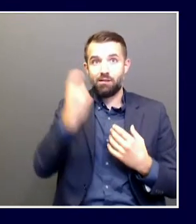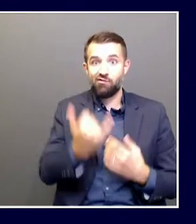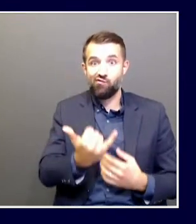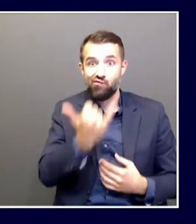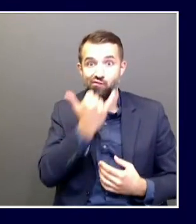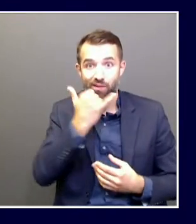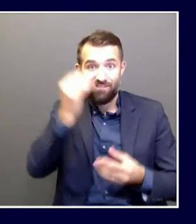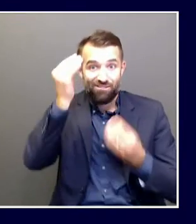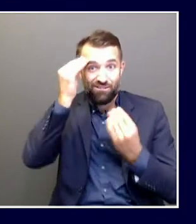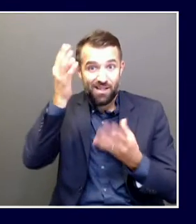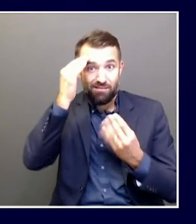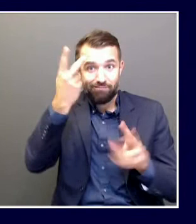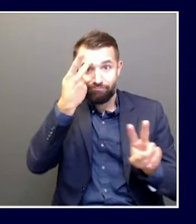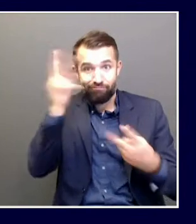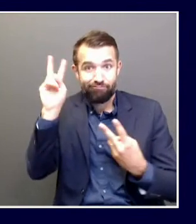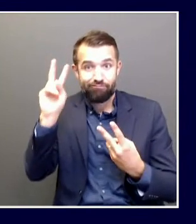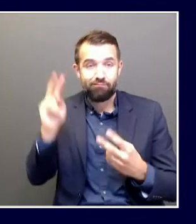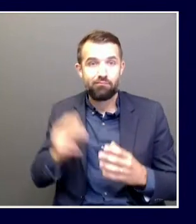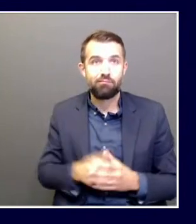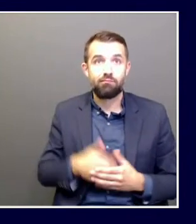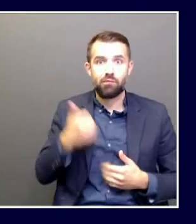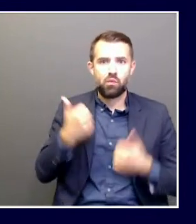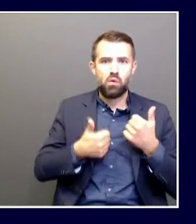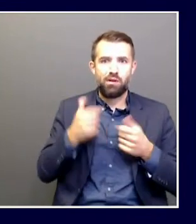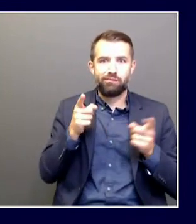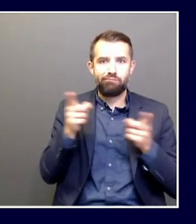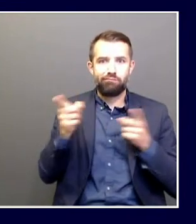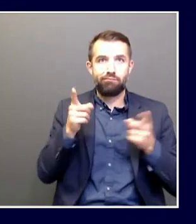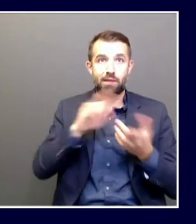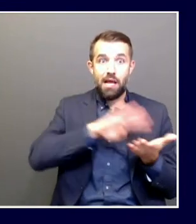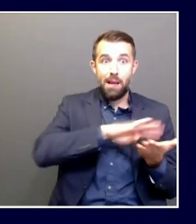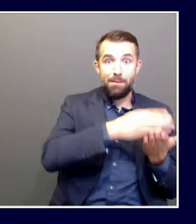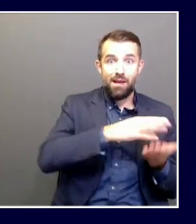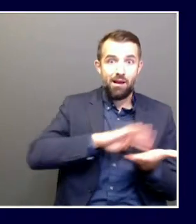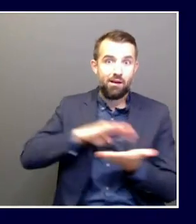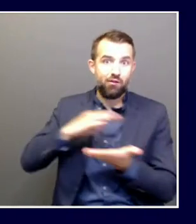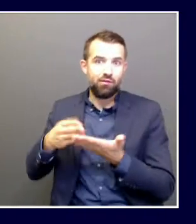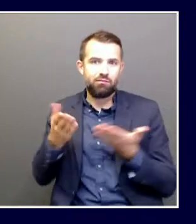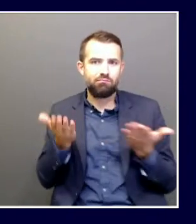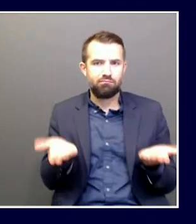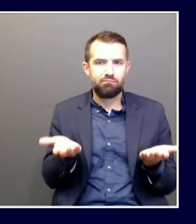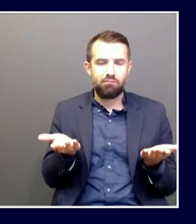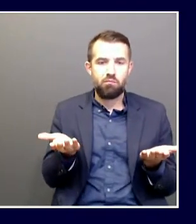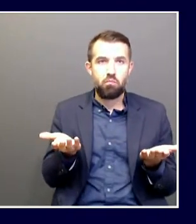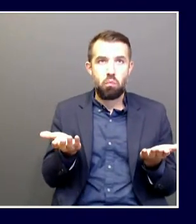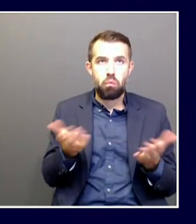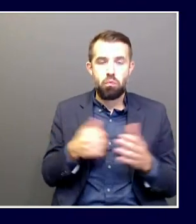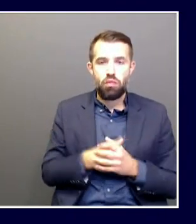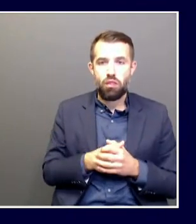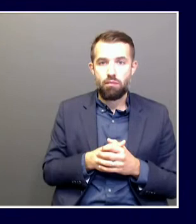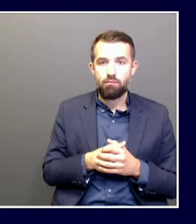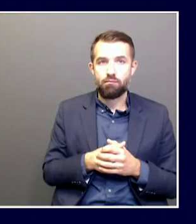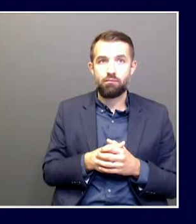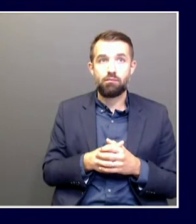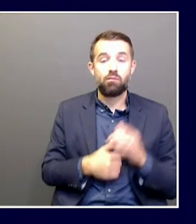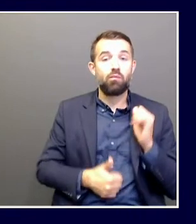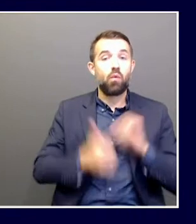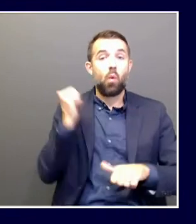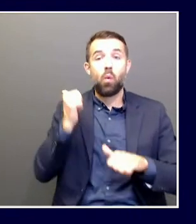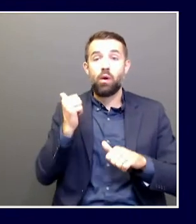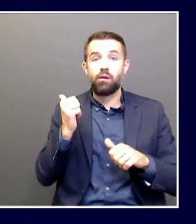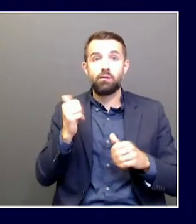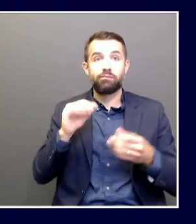please. I think it's one of the principal driving forces behind hesitancy, if not the singular driving force.